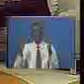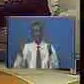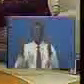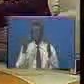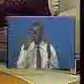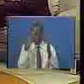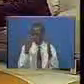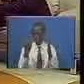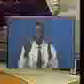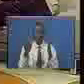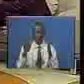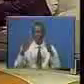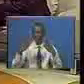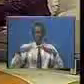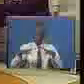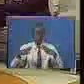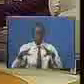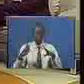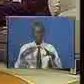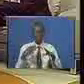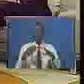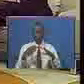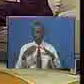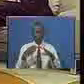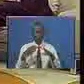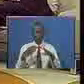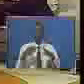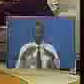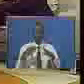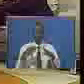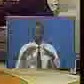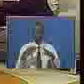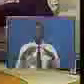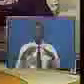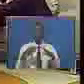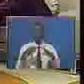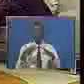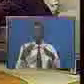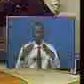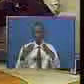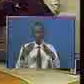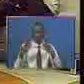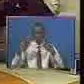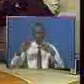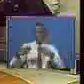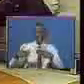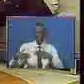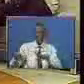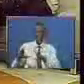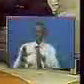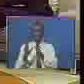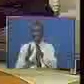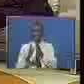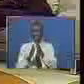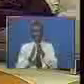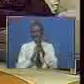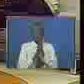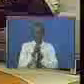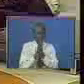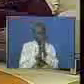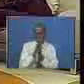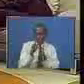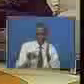people have I think lost lost a lot of bit of compassion in their heart that